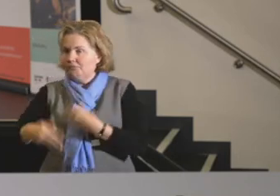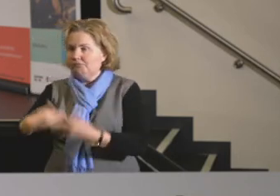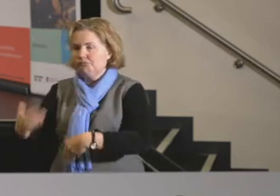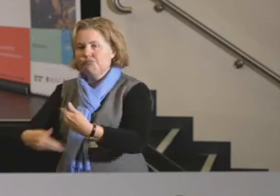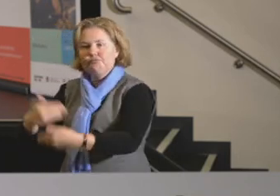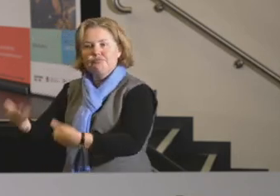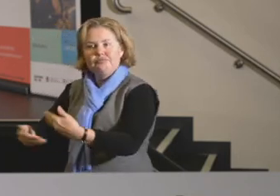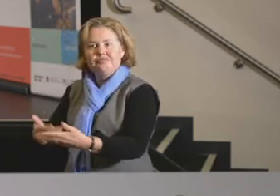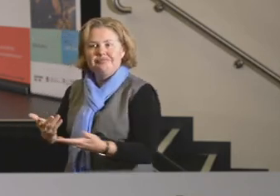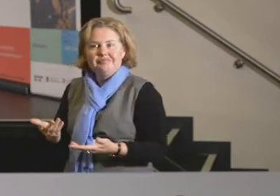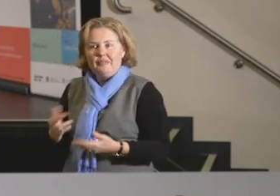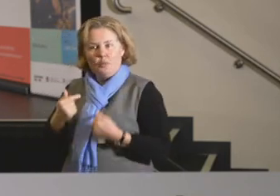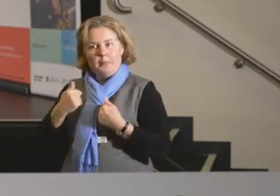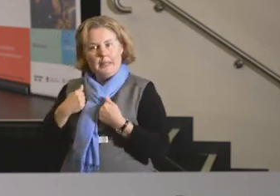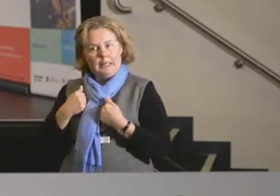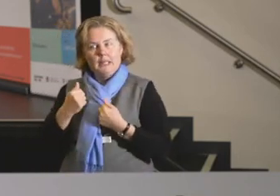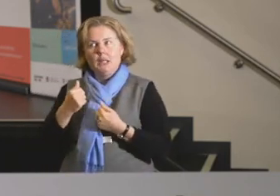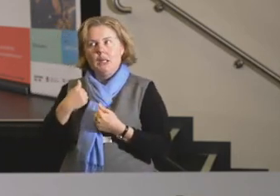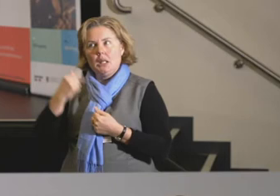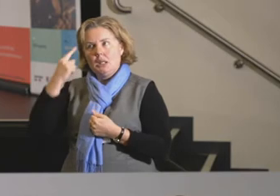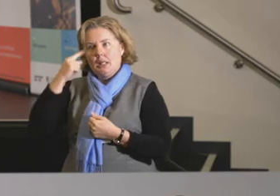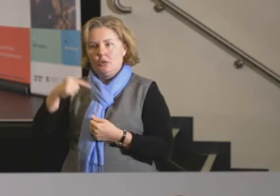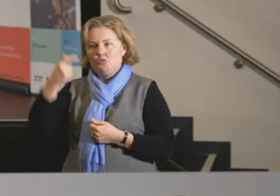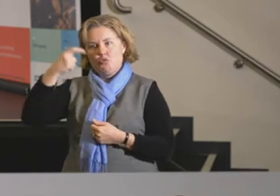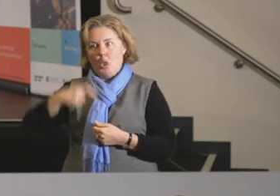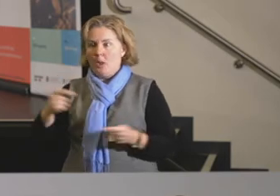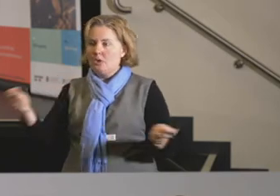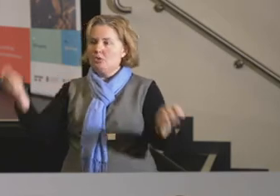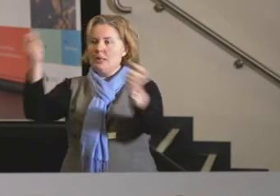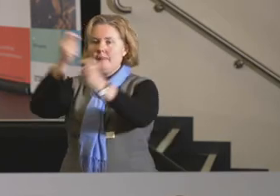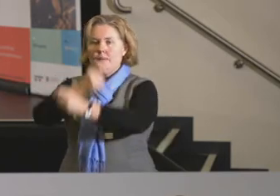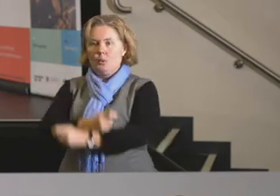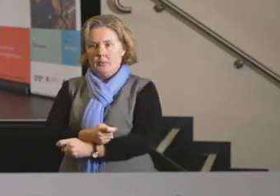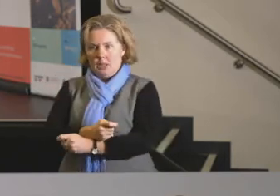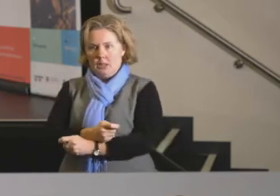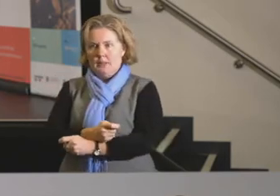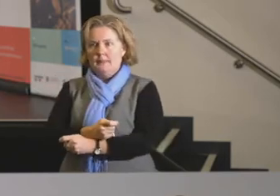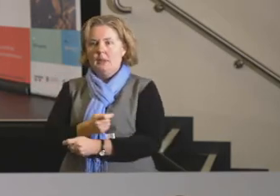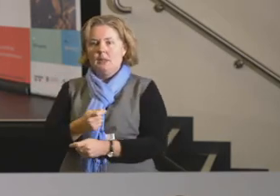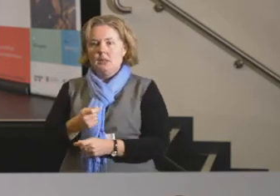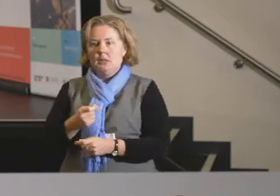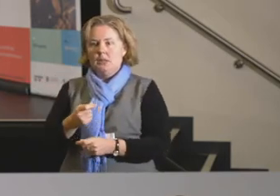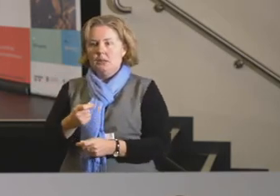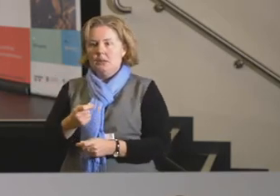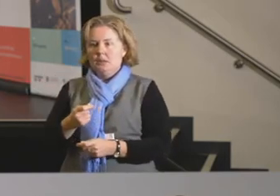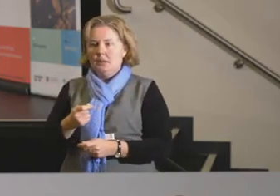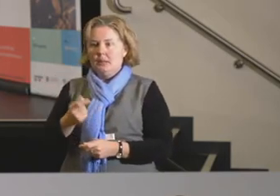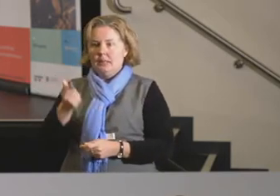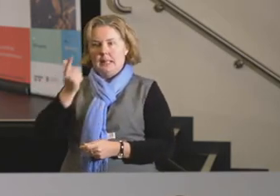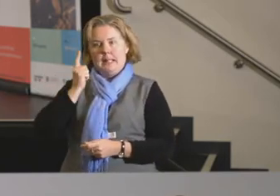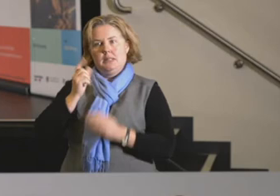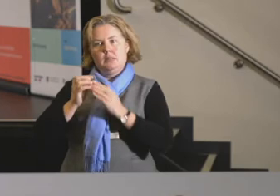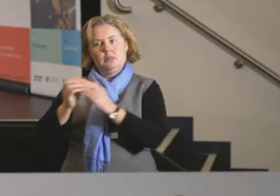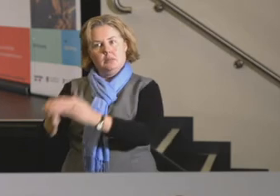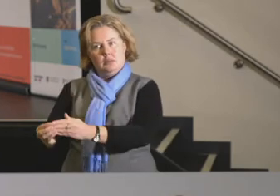think that's the role of transformative leaders, and many of these mainstream sort